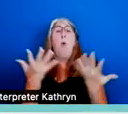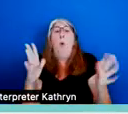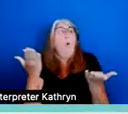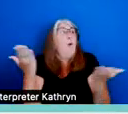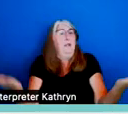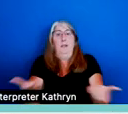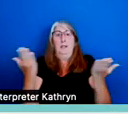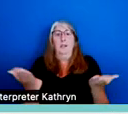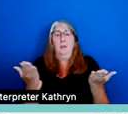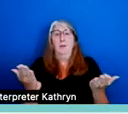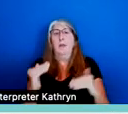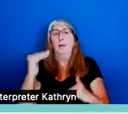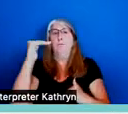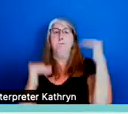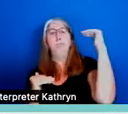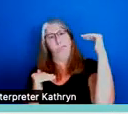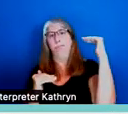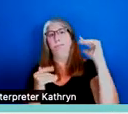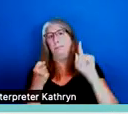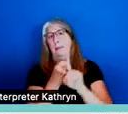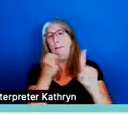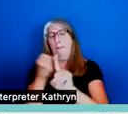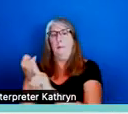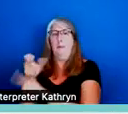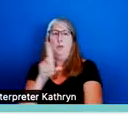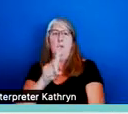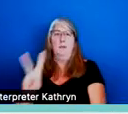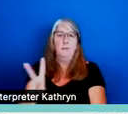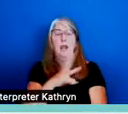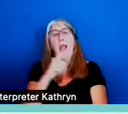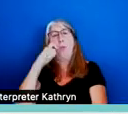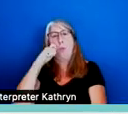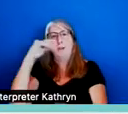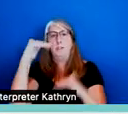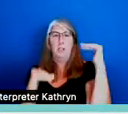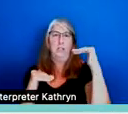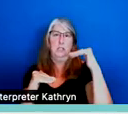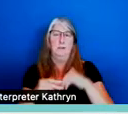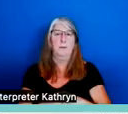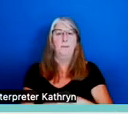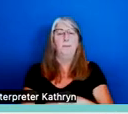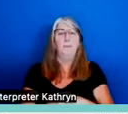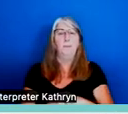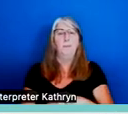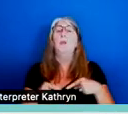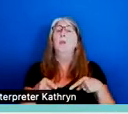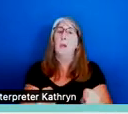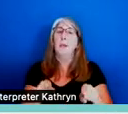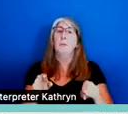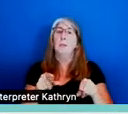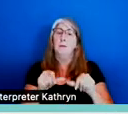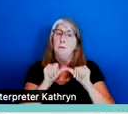are disproportionately impacted by domestic violence and racial injustices. So as we continue